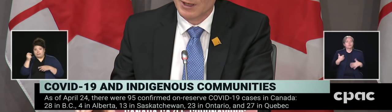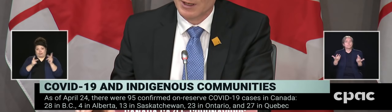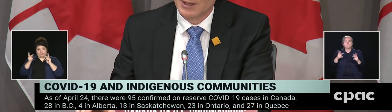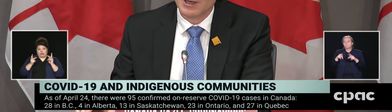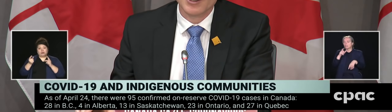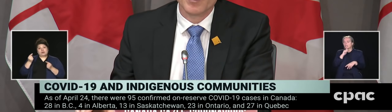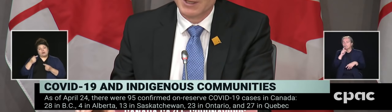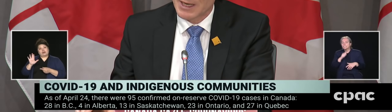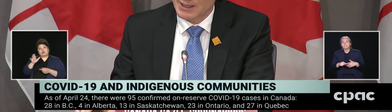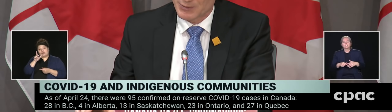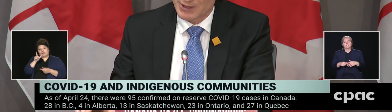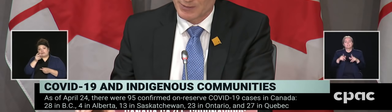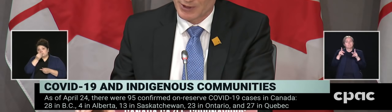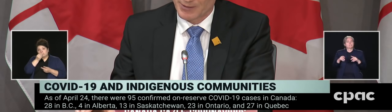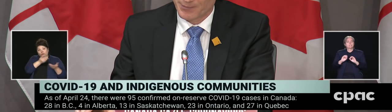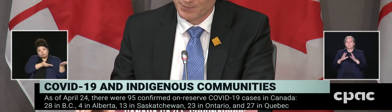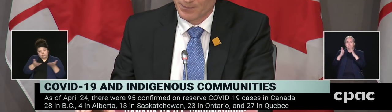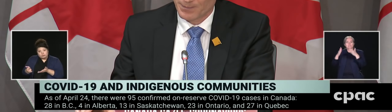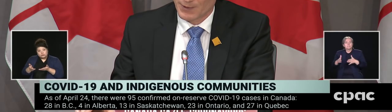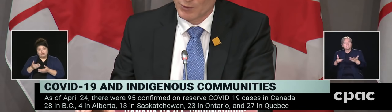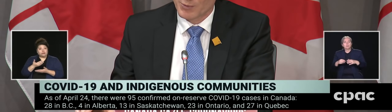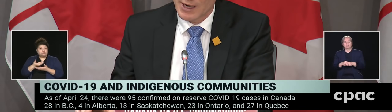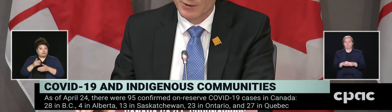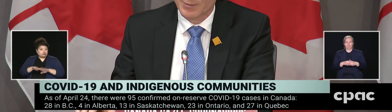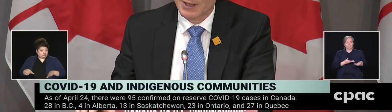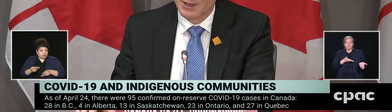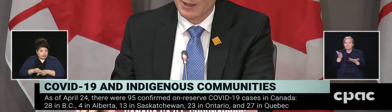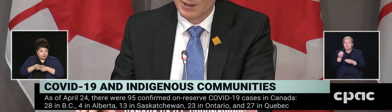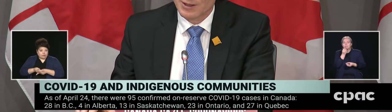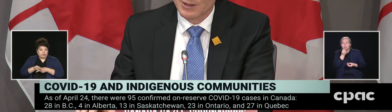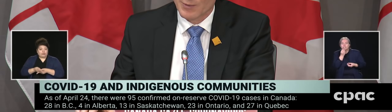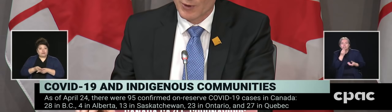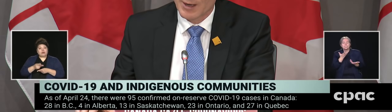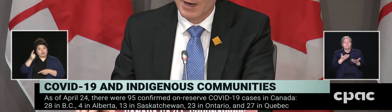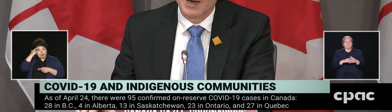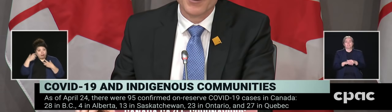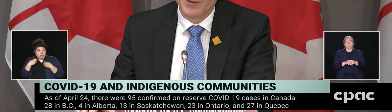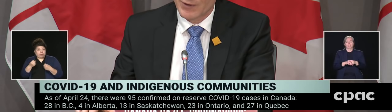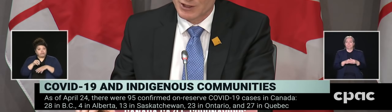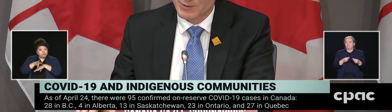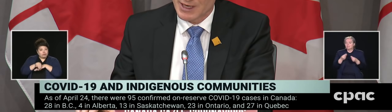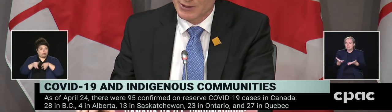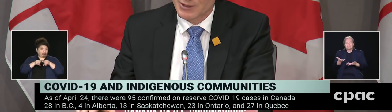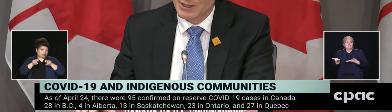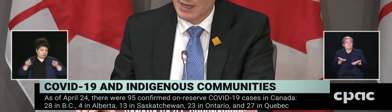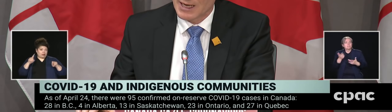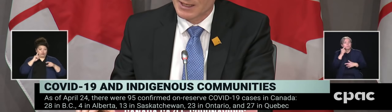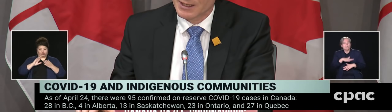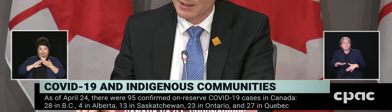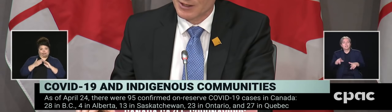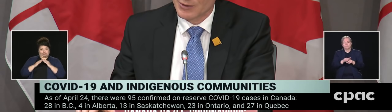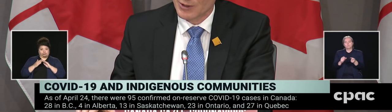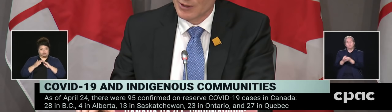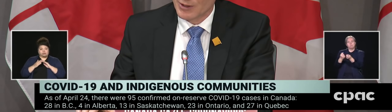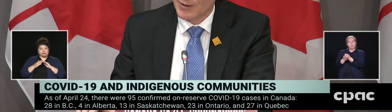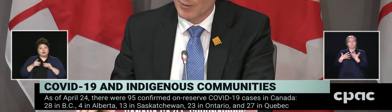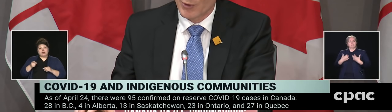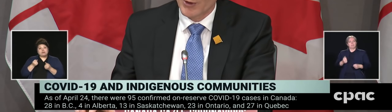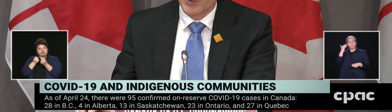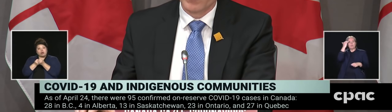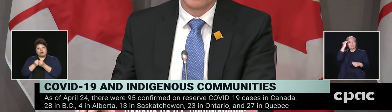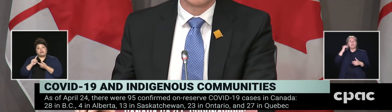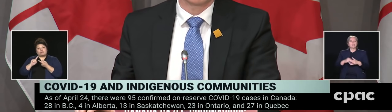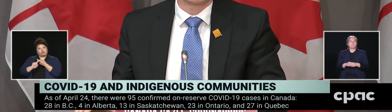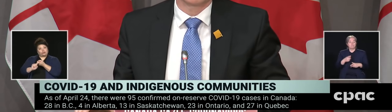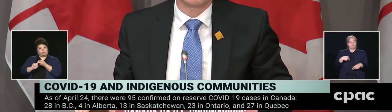supports in urban settings principally. We're proud to be supporting, among other, the Friendship Centers as they continue their